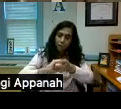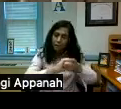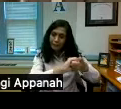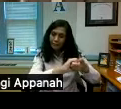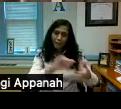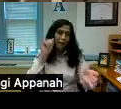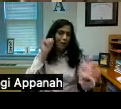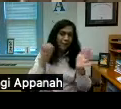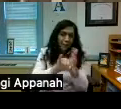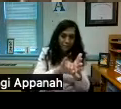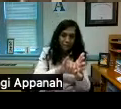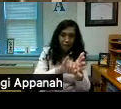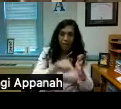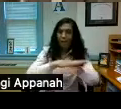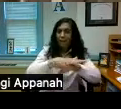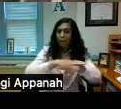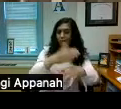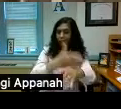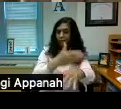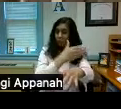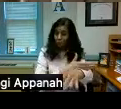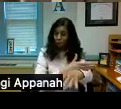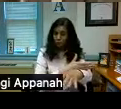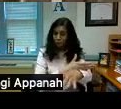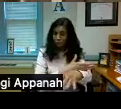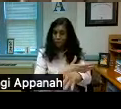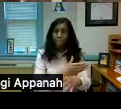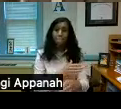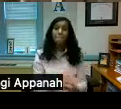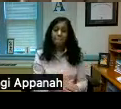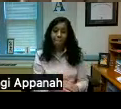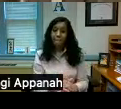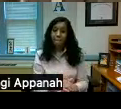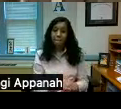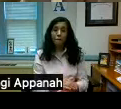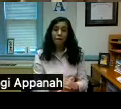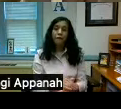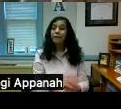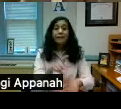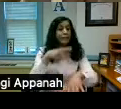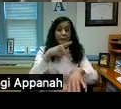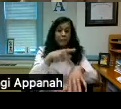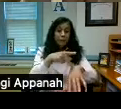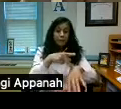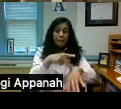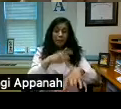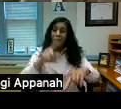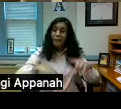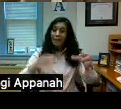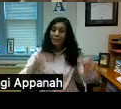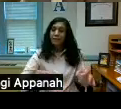we have to bring the data together and collaborate and identify areas of improvement.